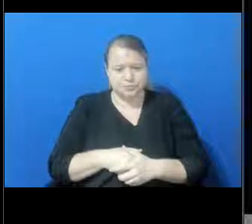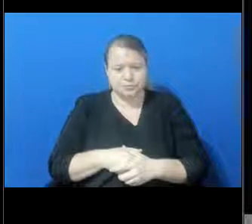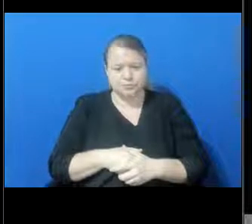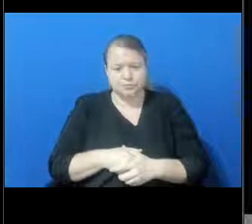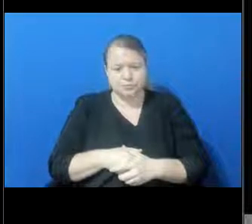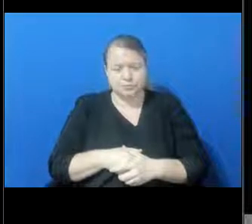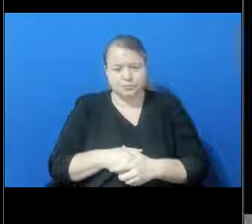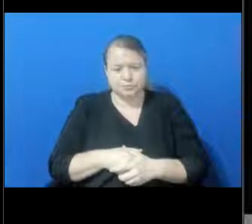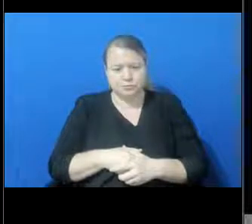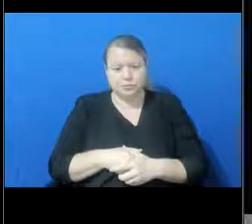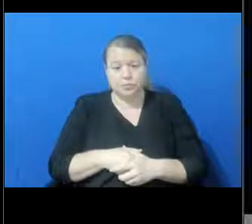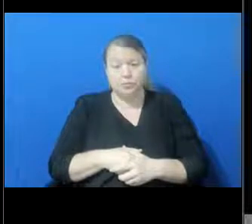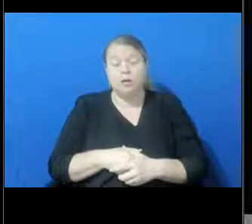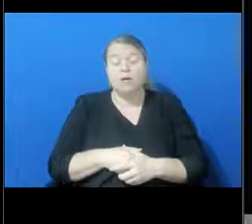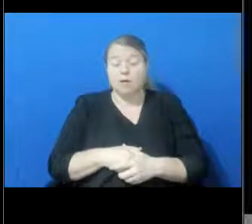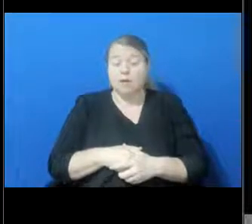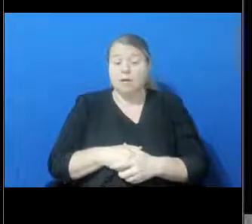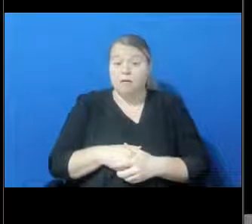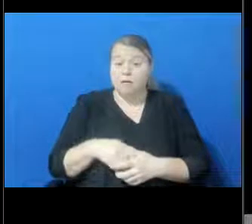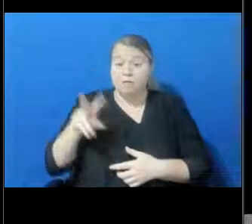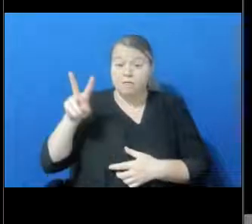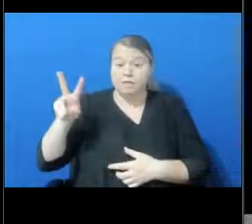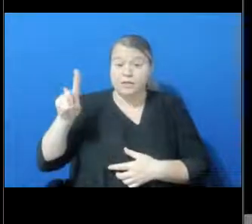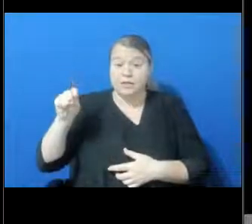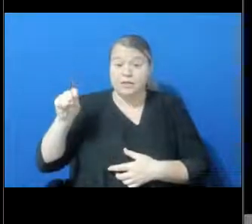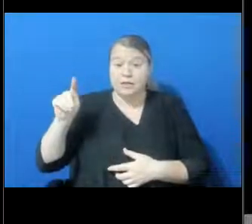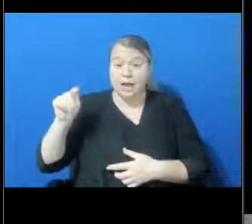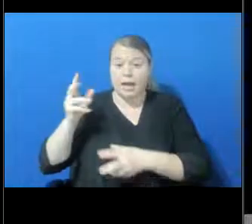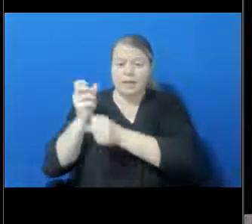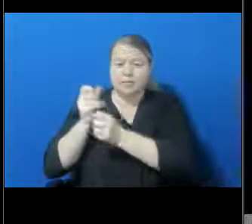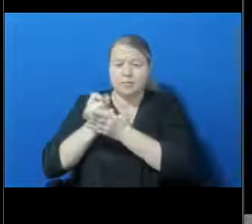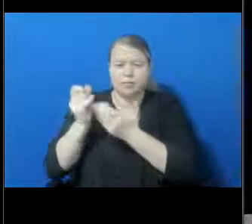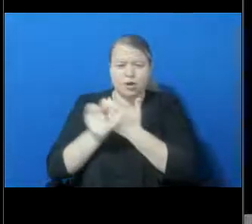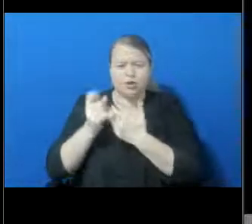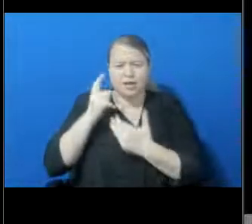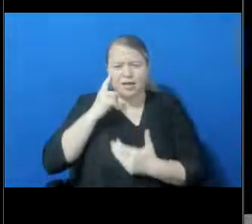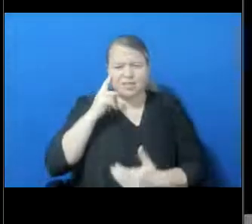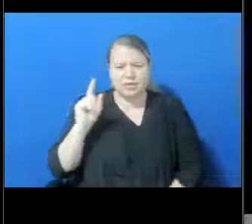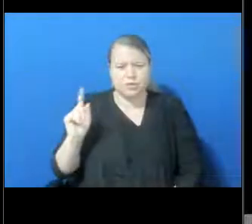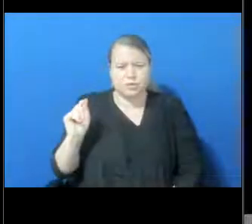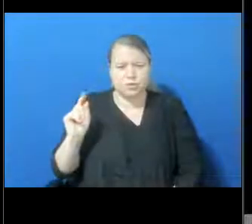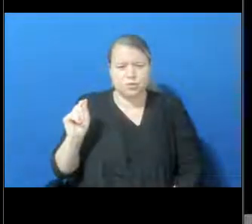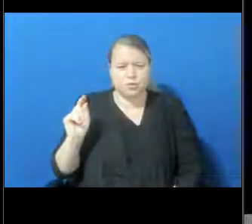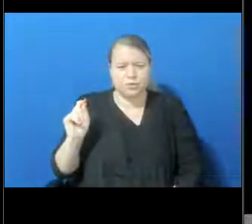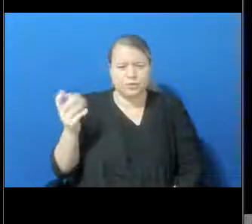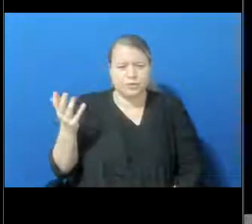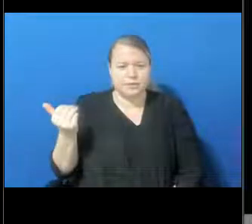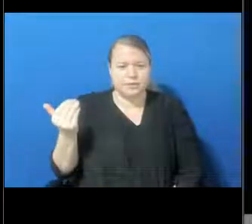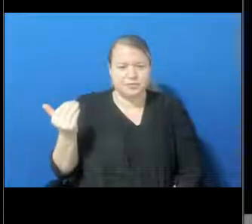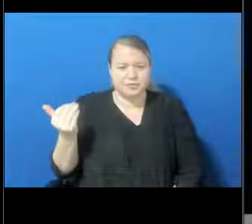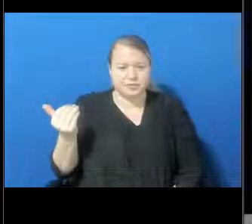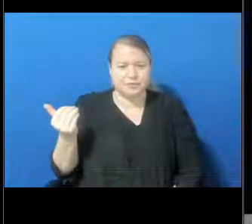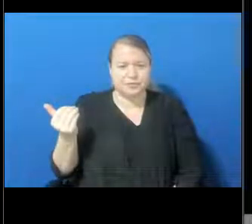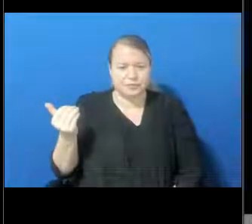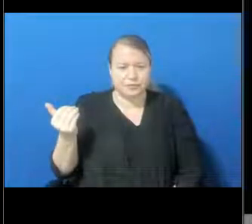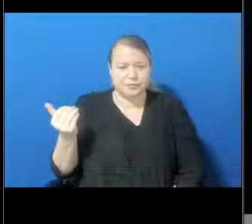And when VDOT was given this project, I think it was in 2015, we